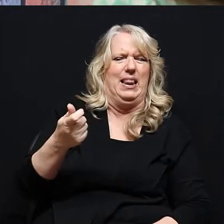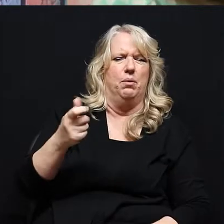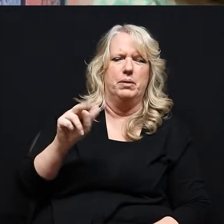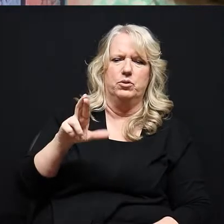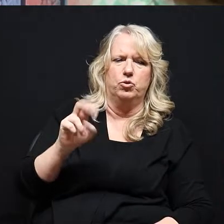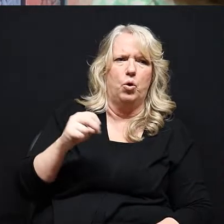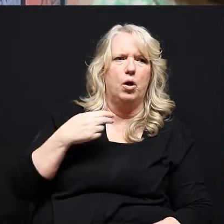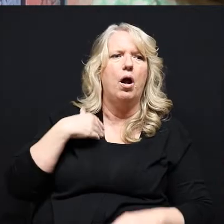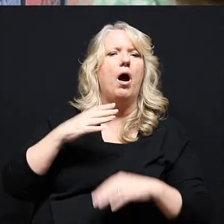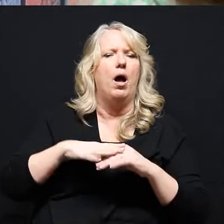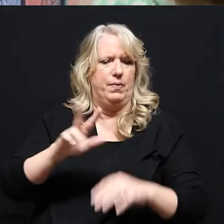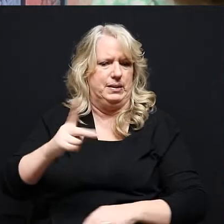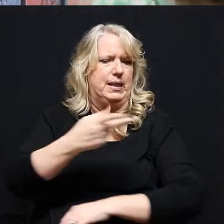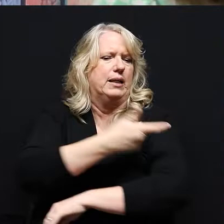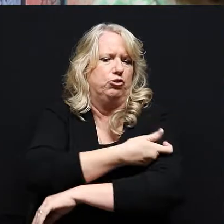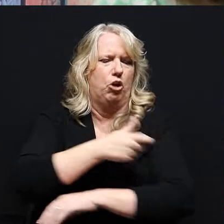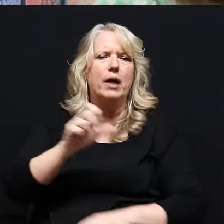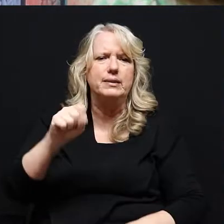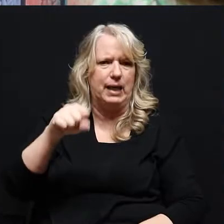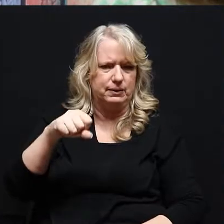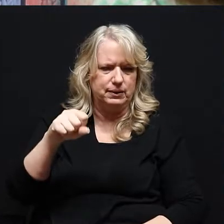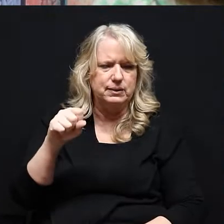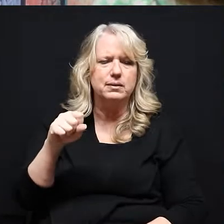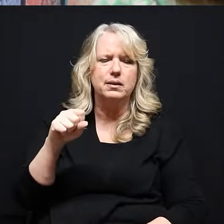On the second shot, yes.